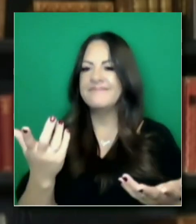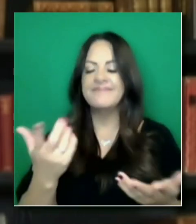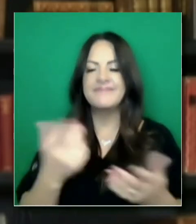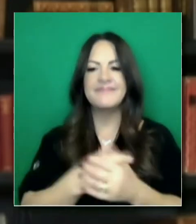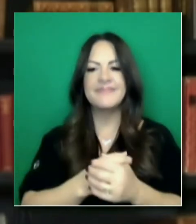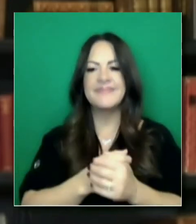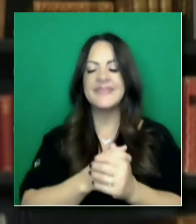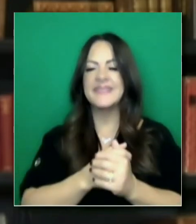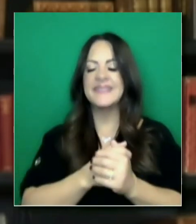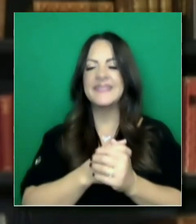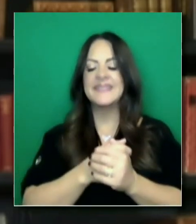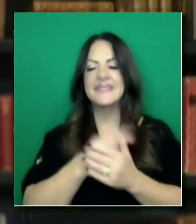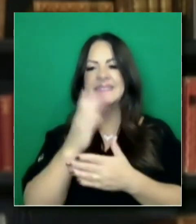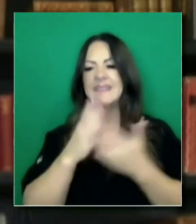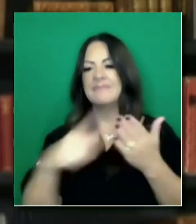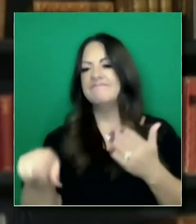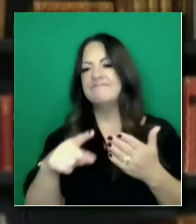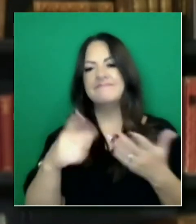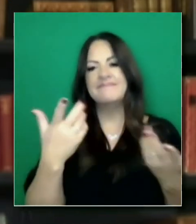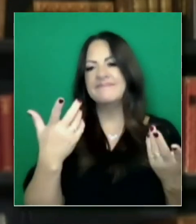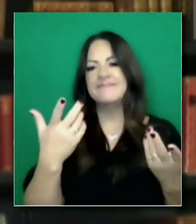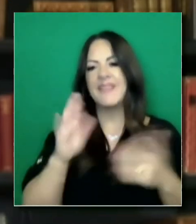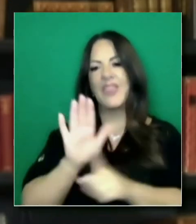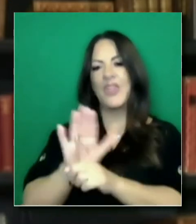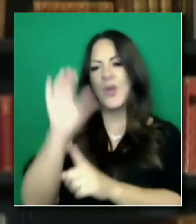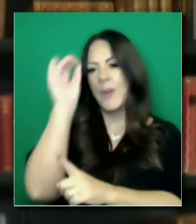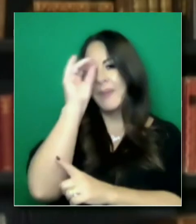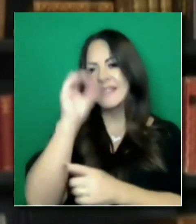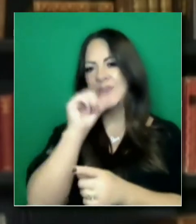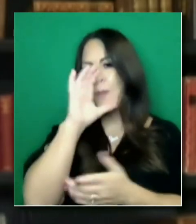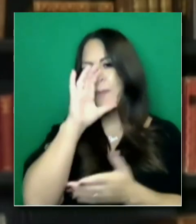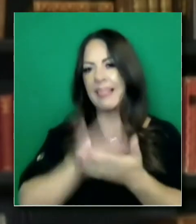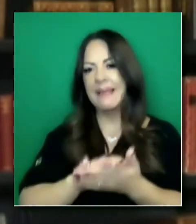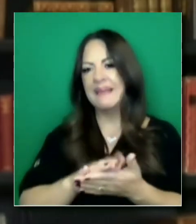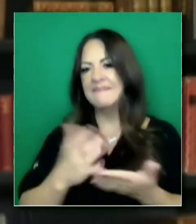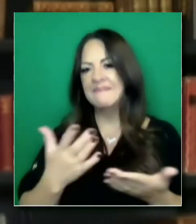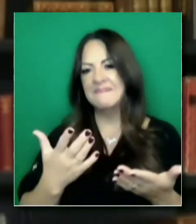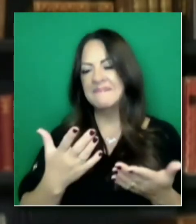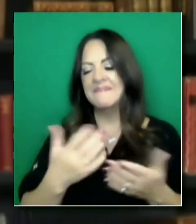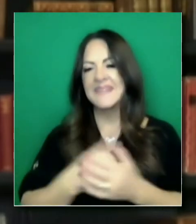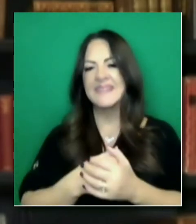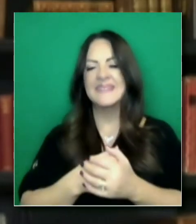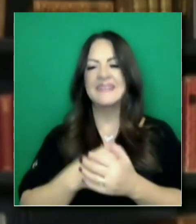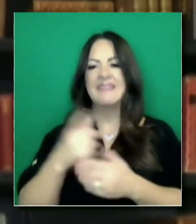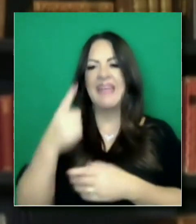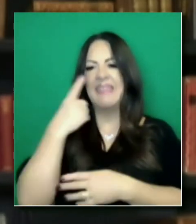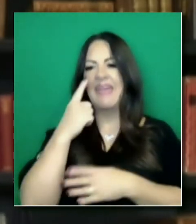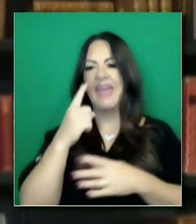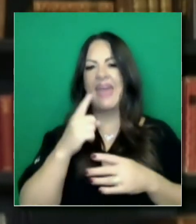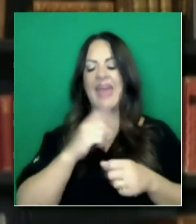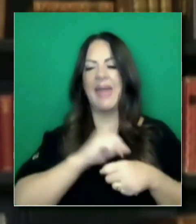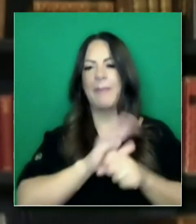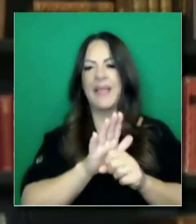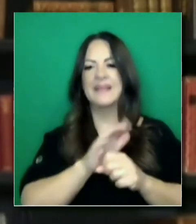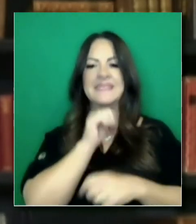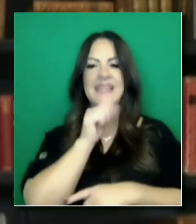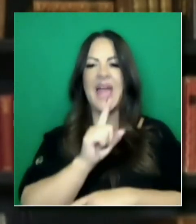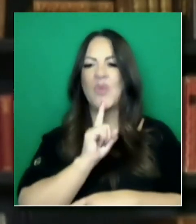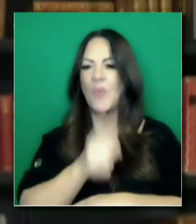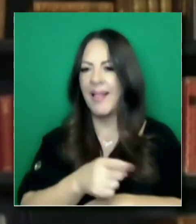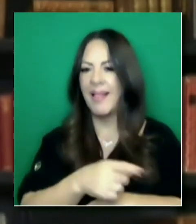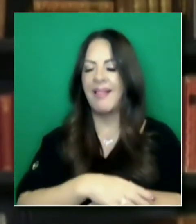don't believe that, some still holding on this as a hoax, or face coverings don't